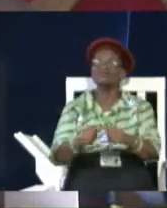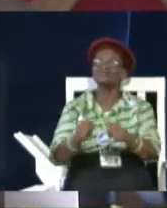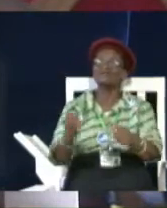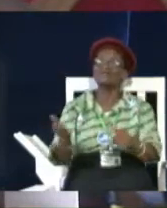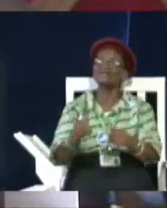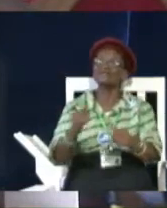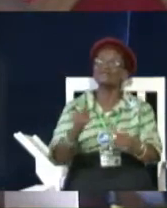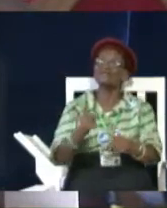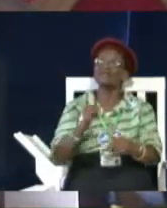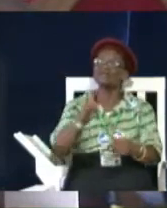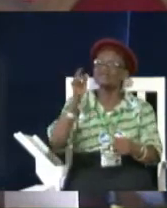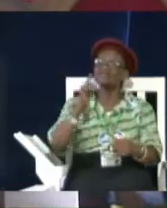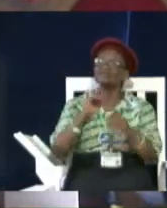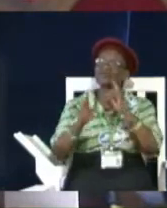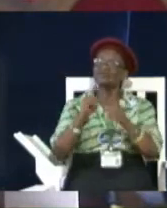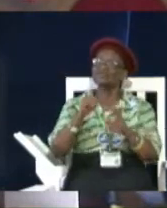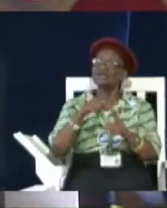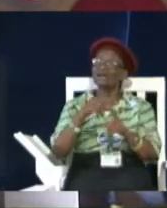never go out.